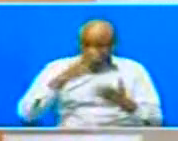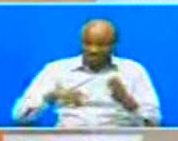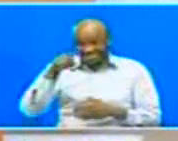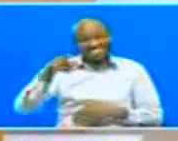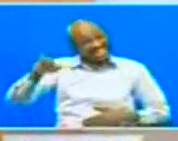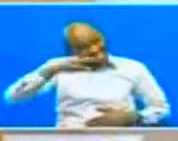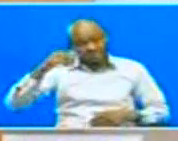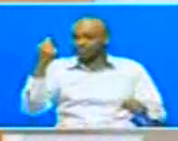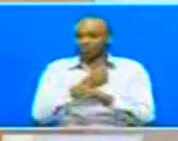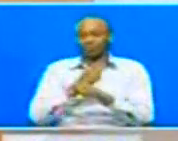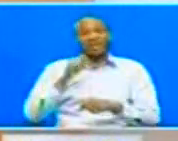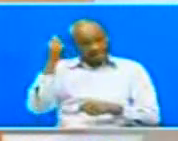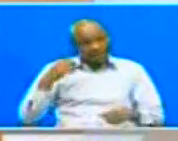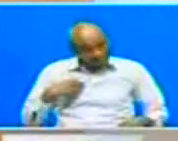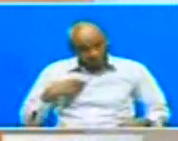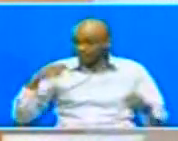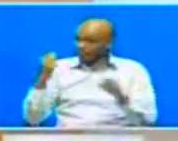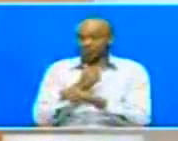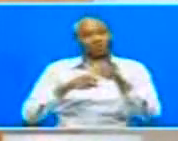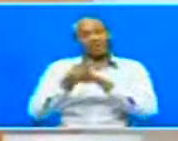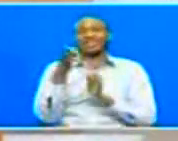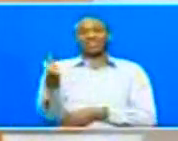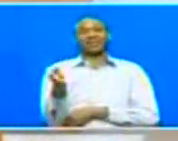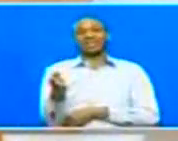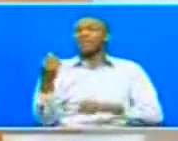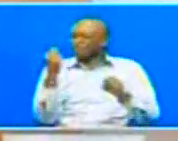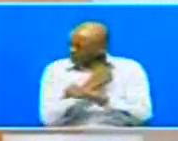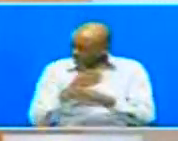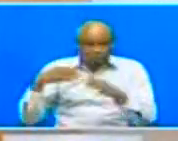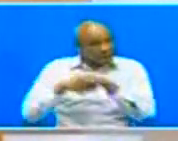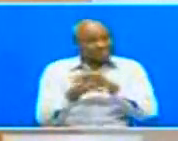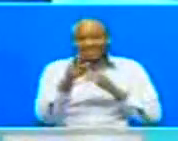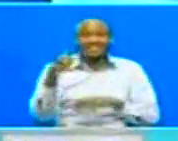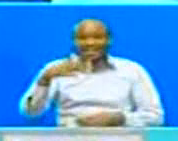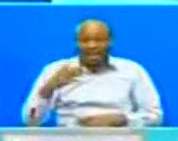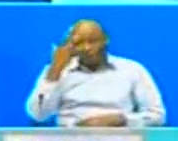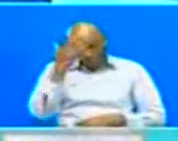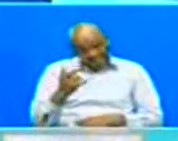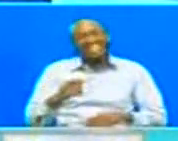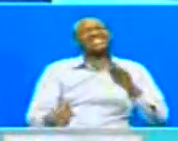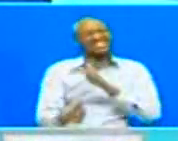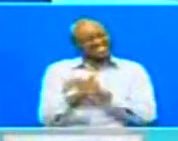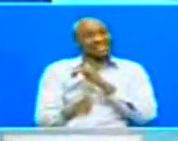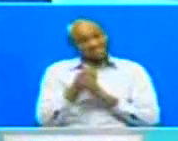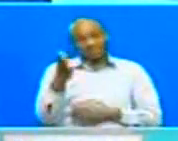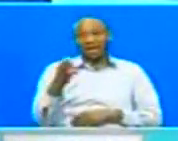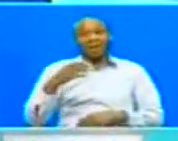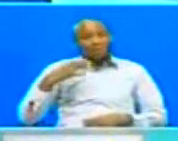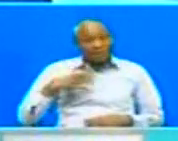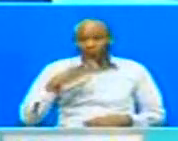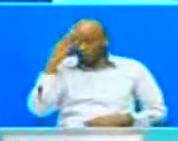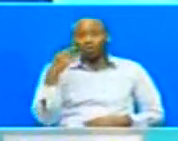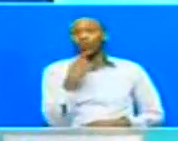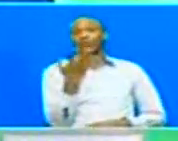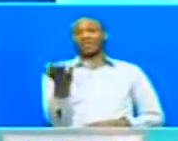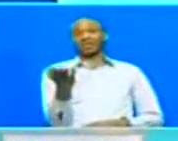no-go areas for Kenyan security forces. Kenyan security forces cannot access those areas because it is so dangerous, and there are people who are not